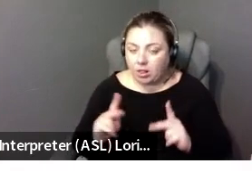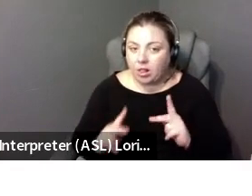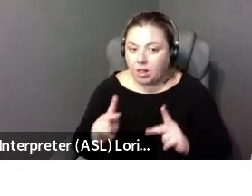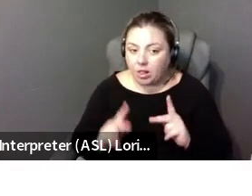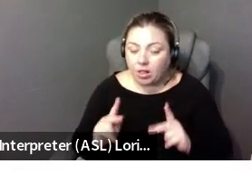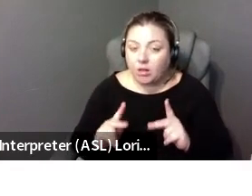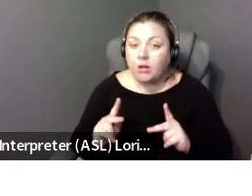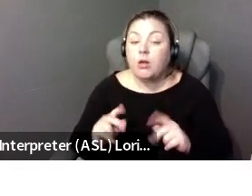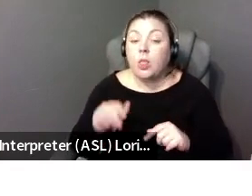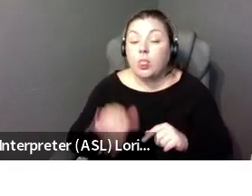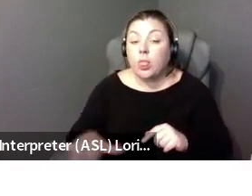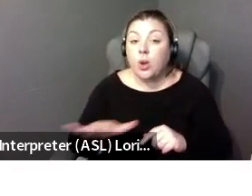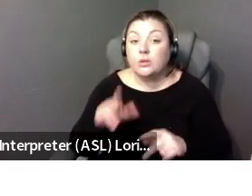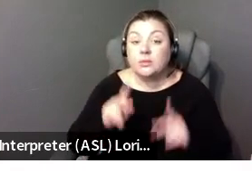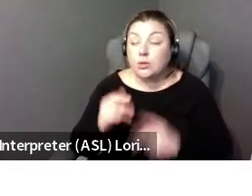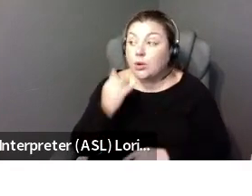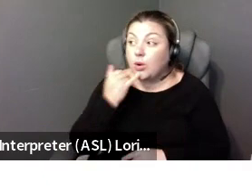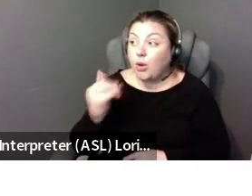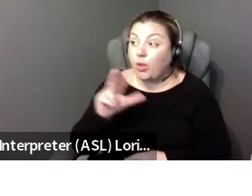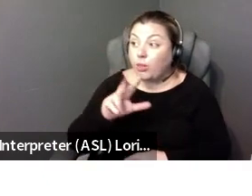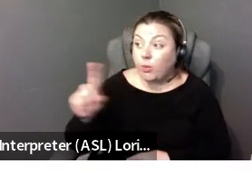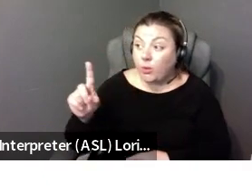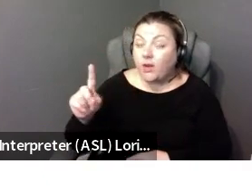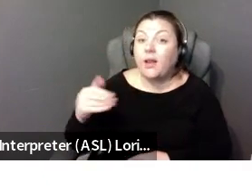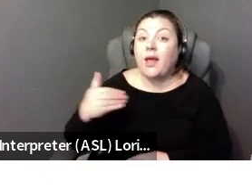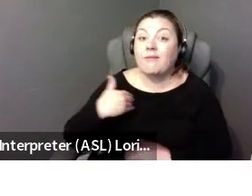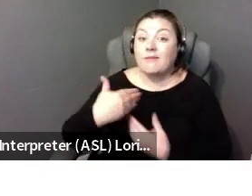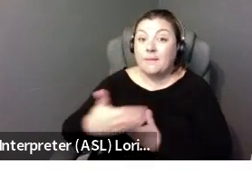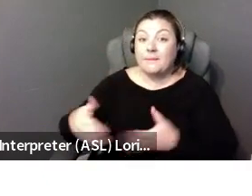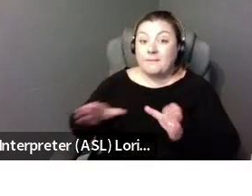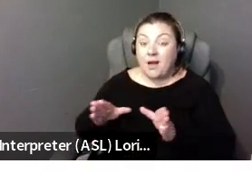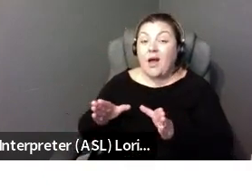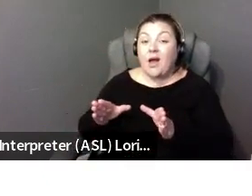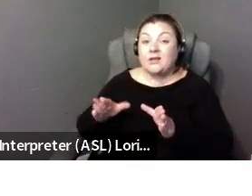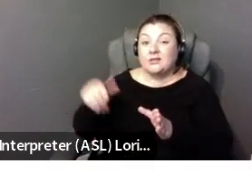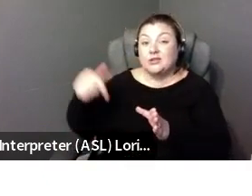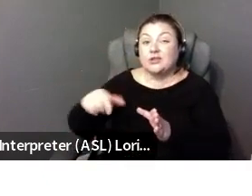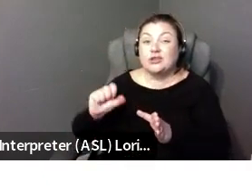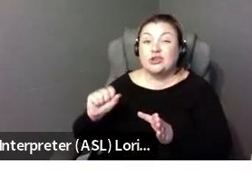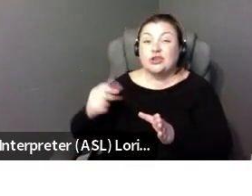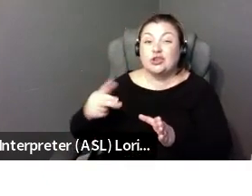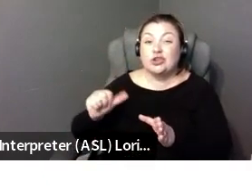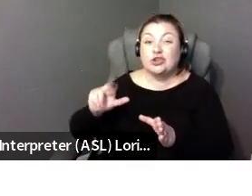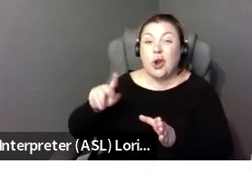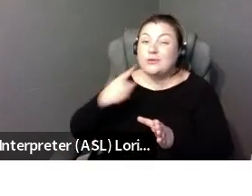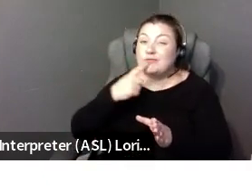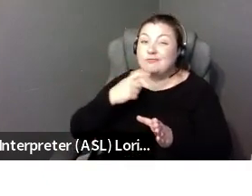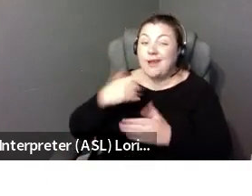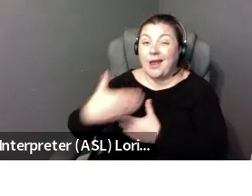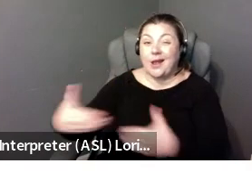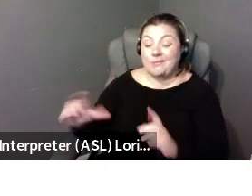calls to 311 for needle pickup requests by census tract level. So you can see that certain